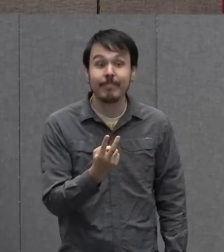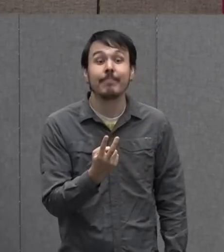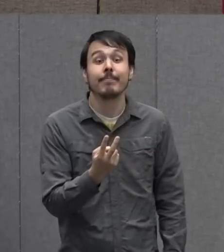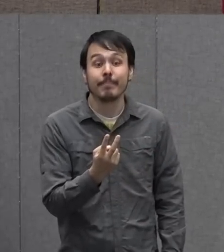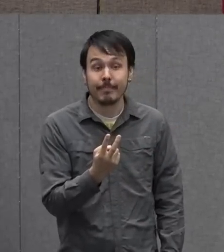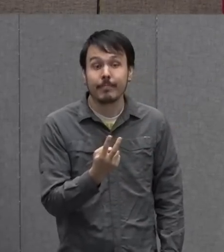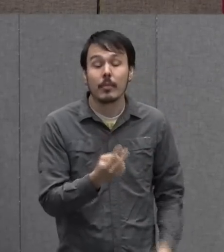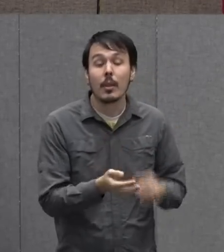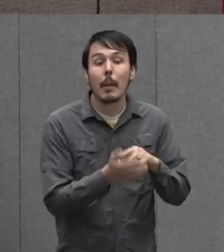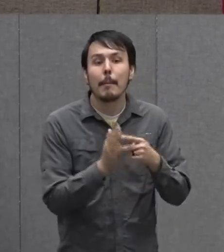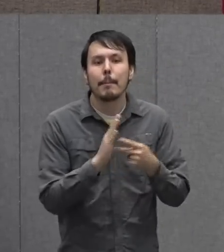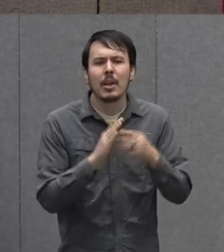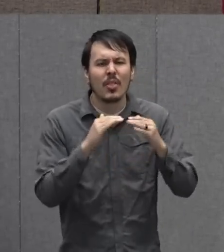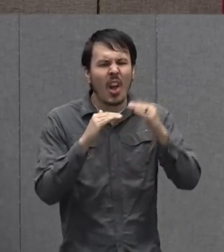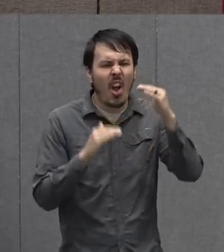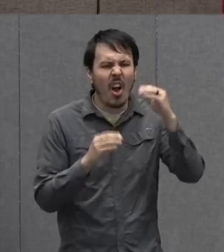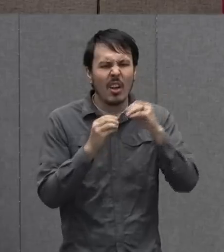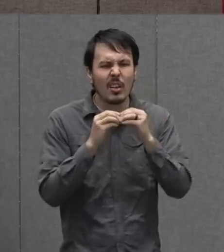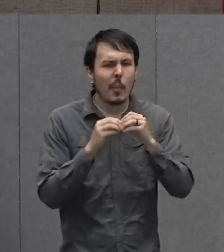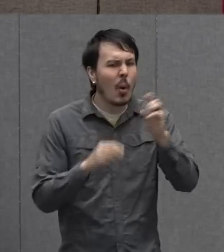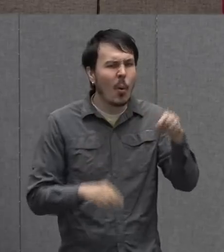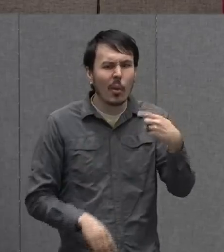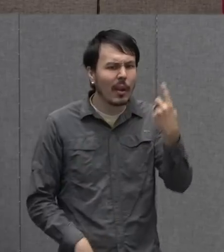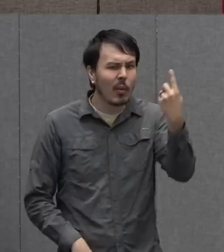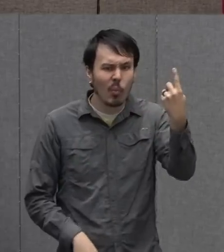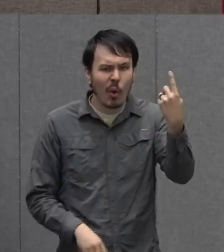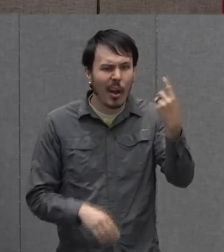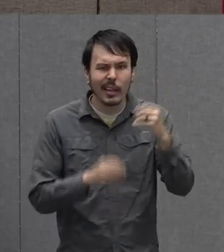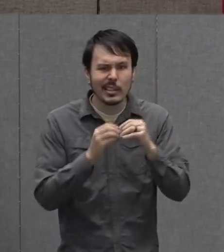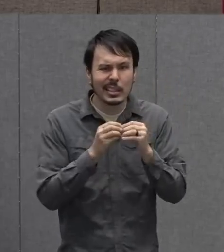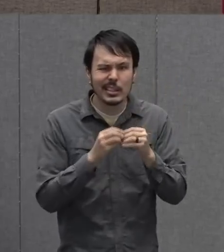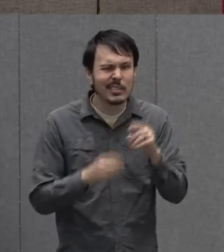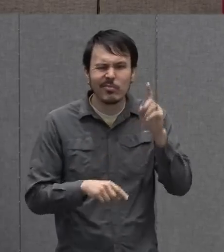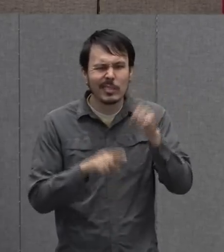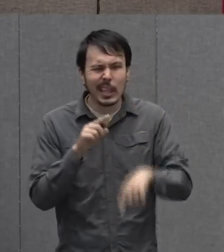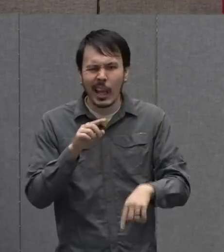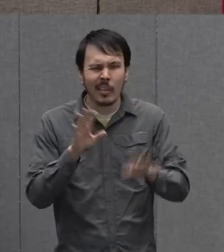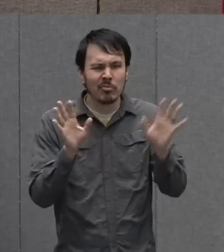first odd numbers only have 1 digit. It can't be them.